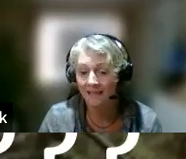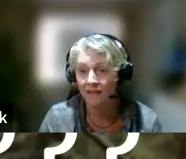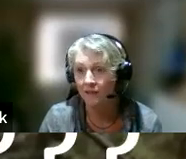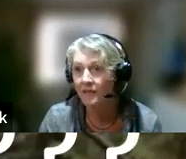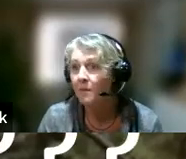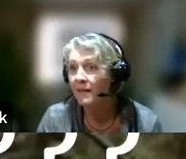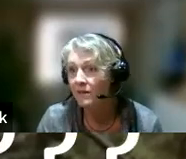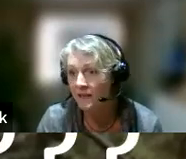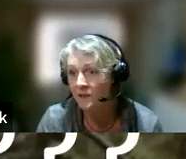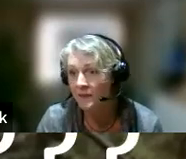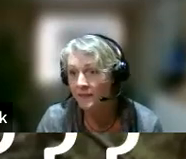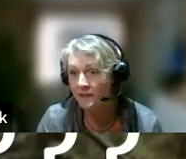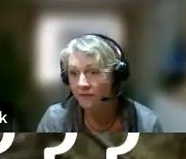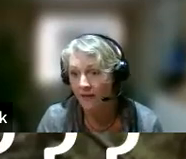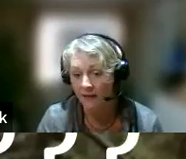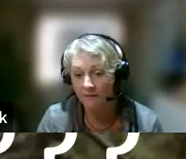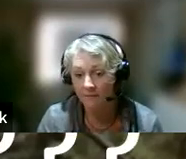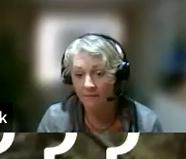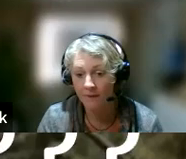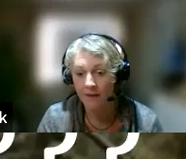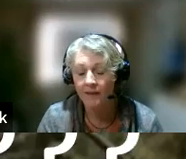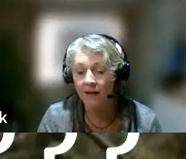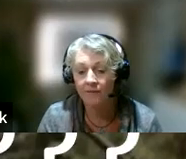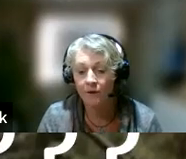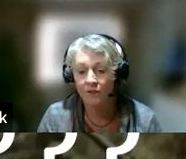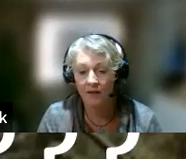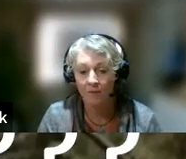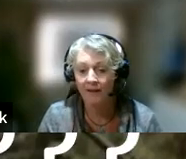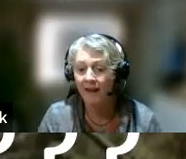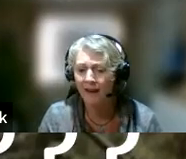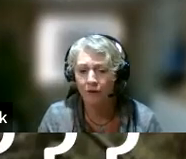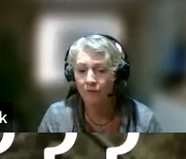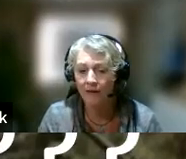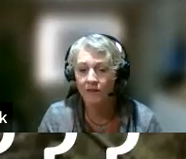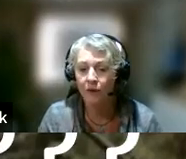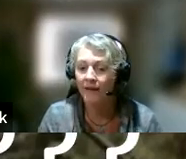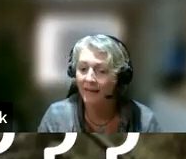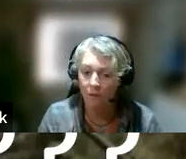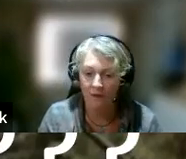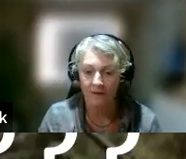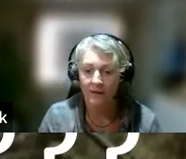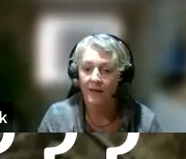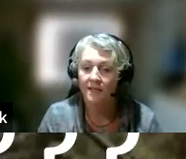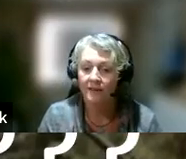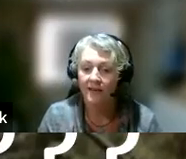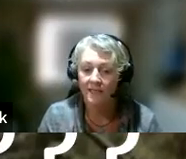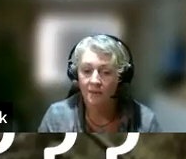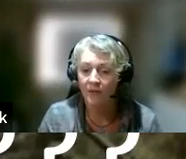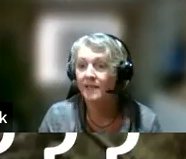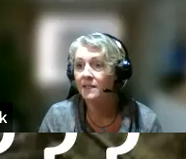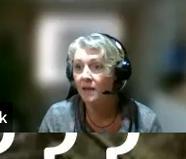nearly killed by their sons with schizophrenia. None of those young men ever threatened to hurt anyone until